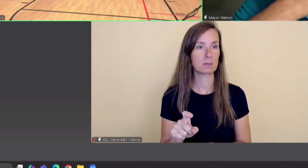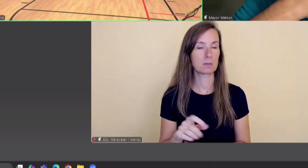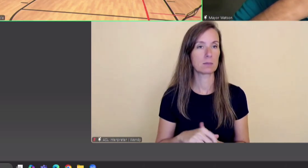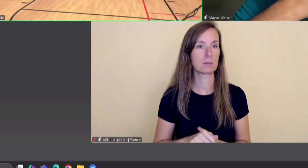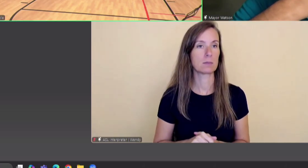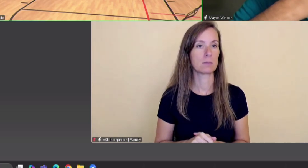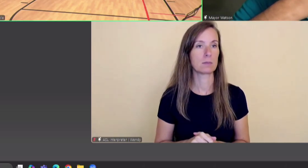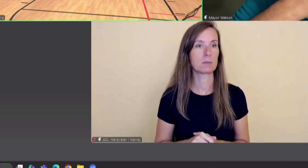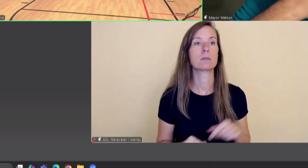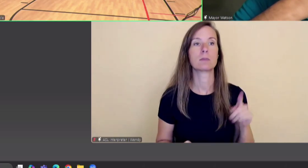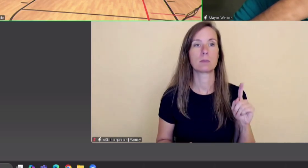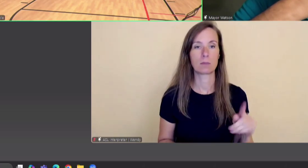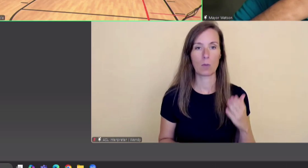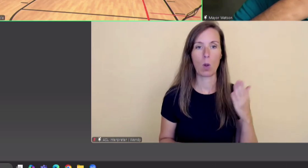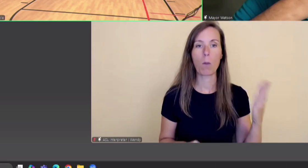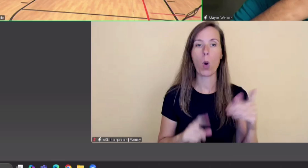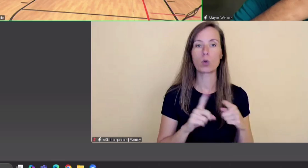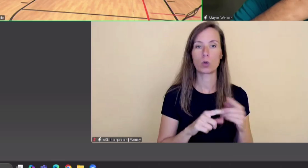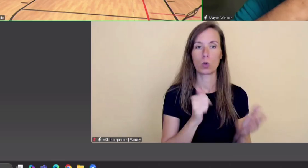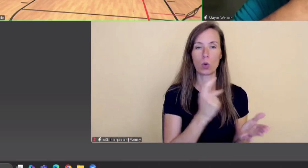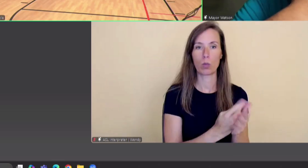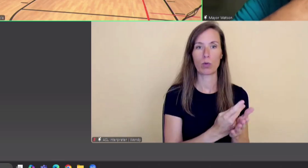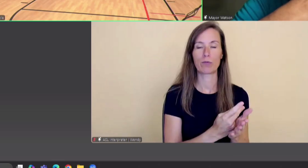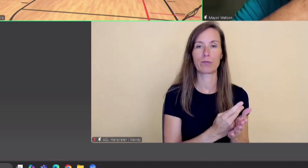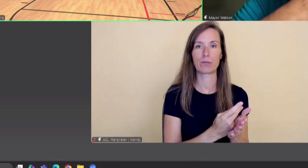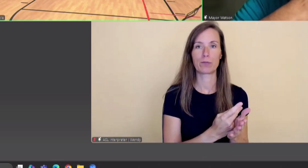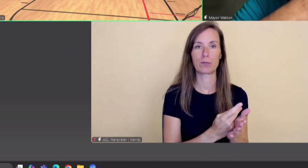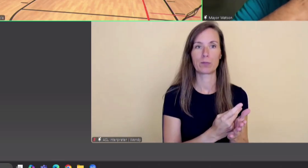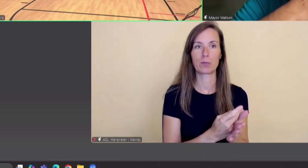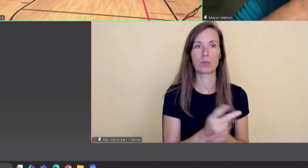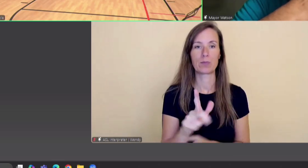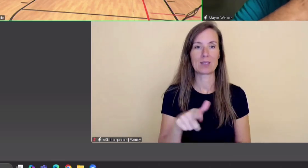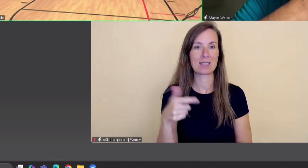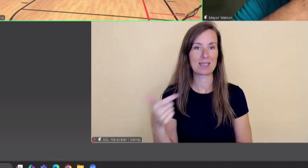Motion to approve the consent agenda. Second.